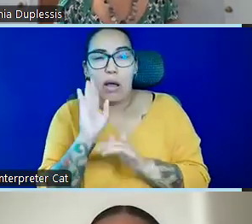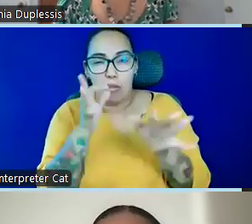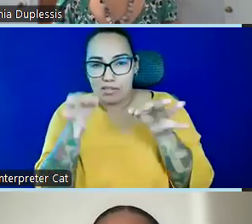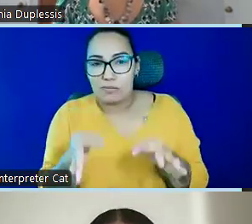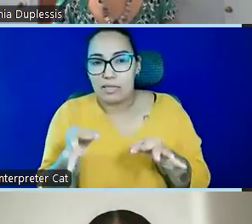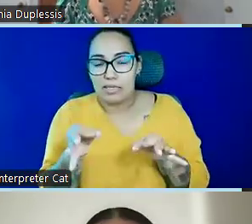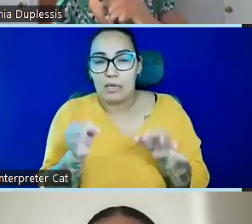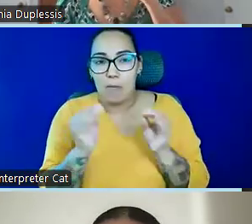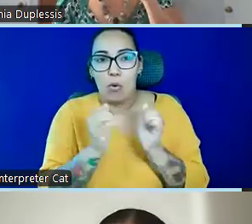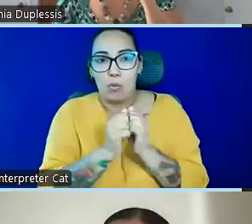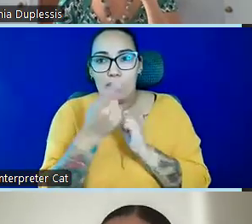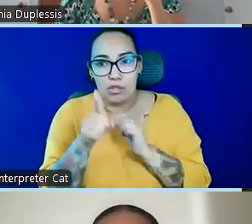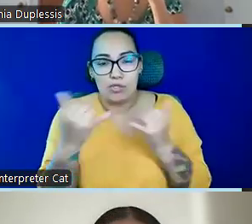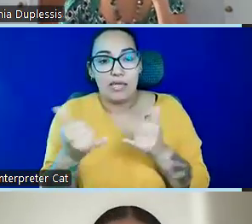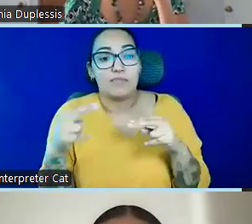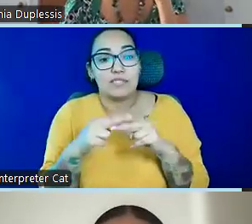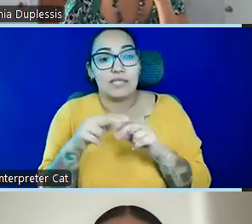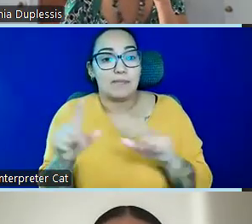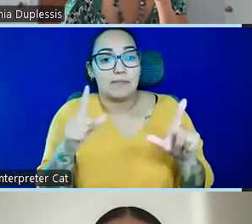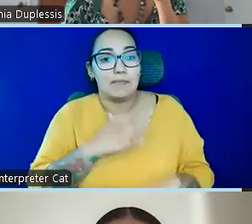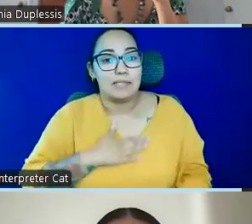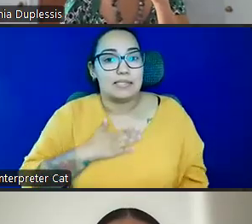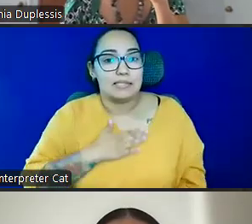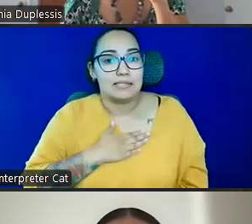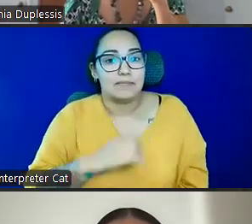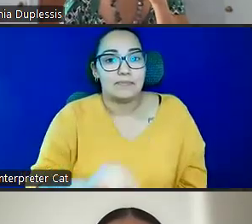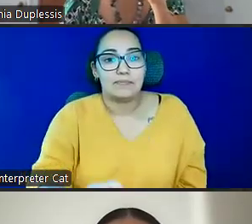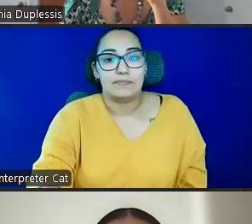you today. Slide, please.